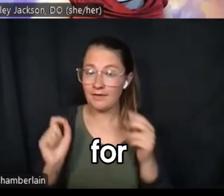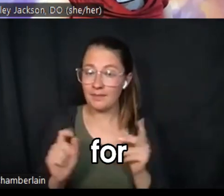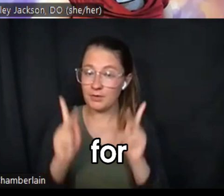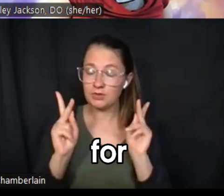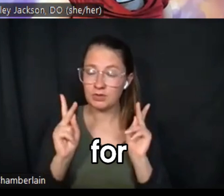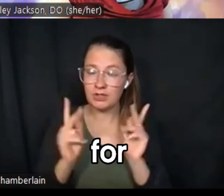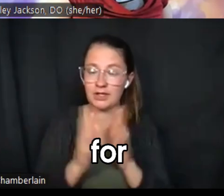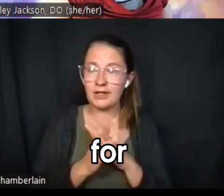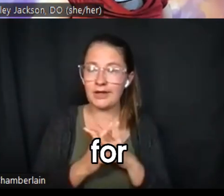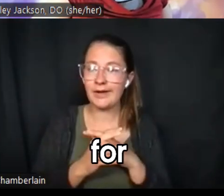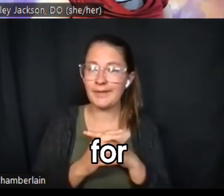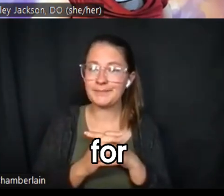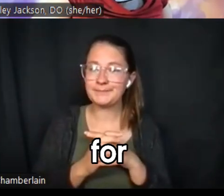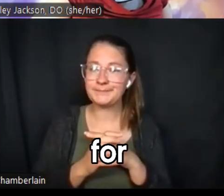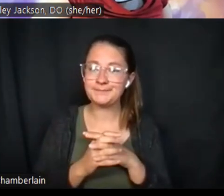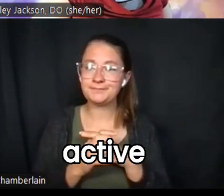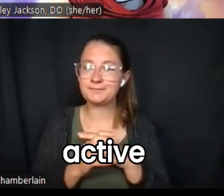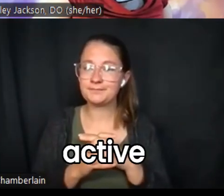for